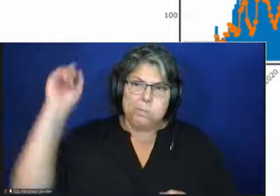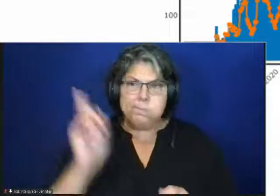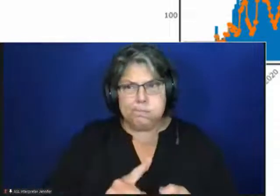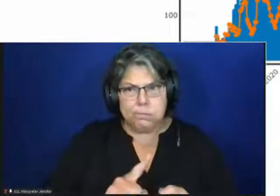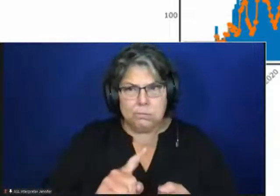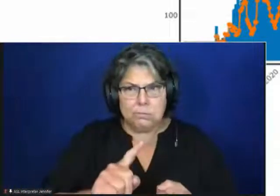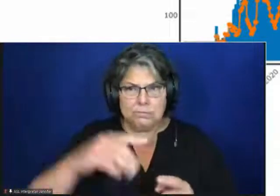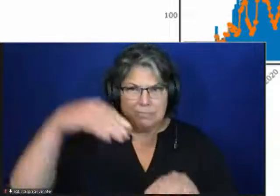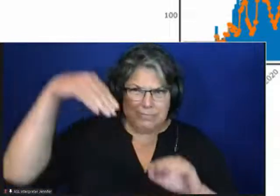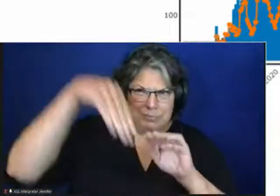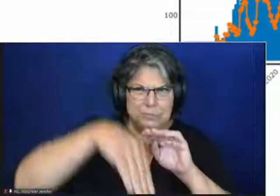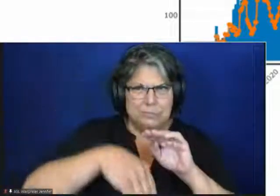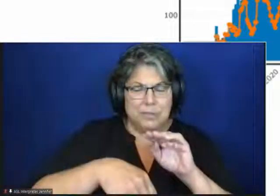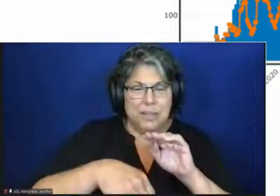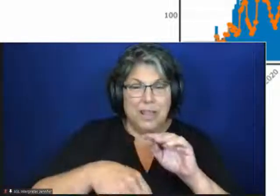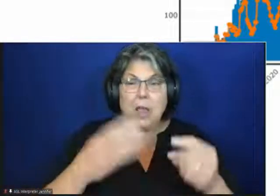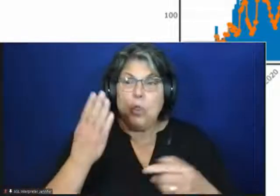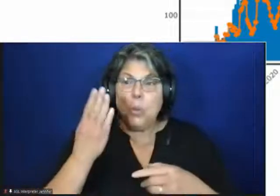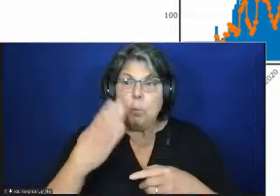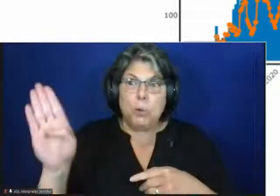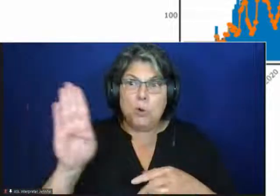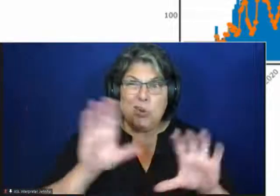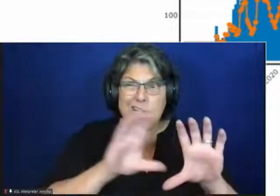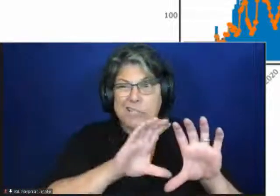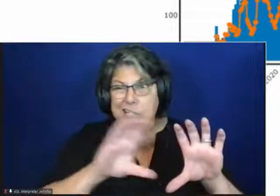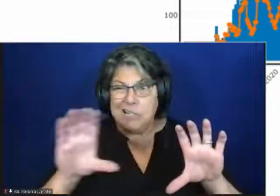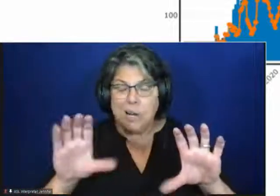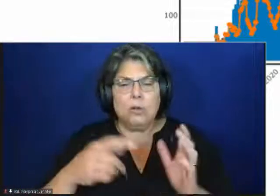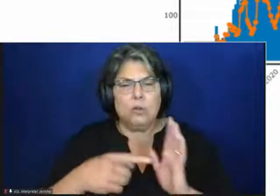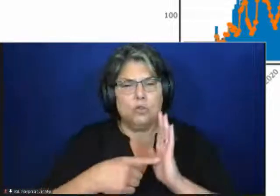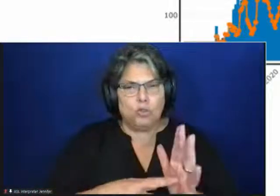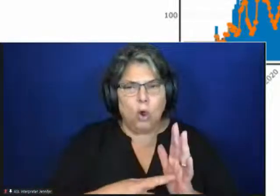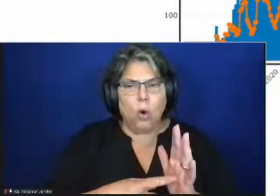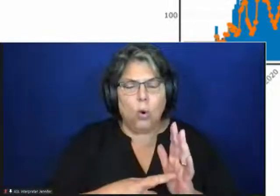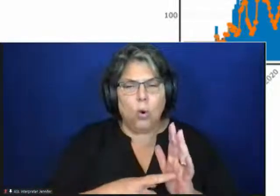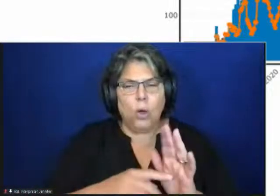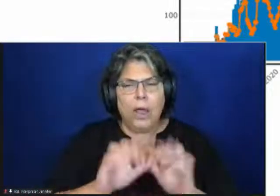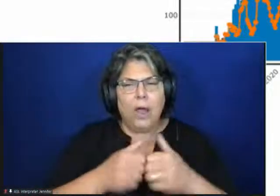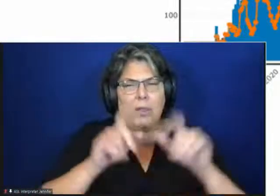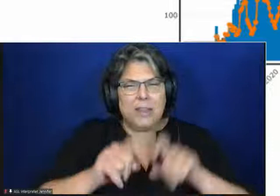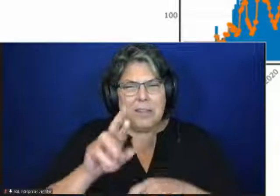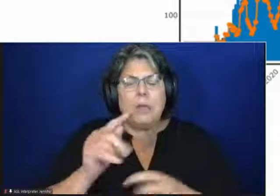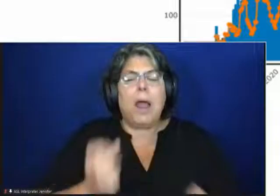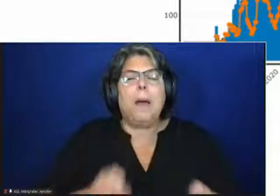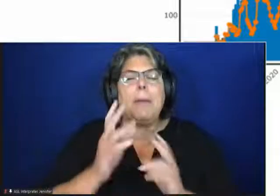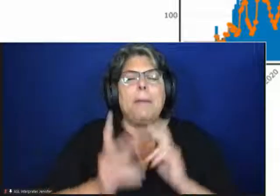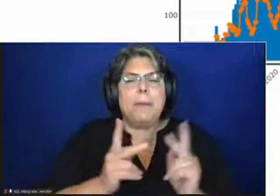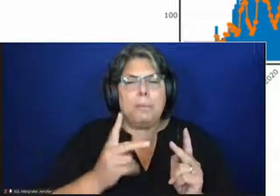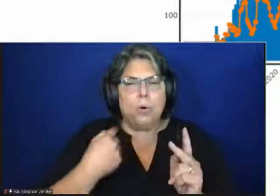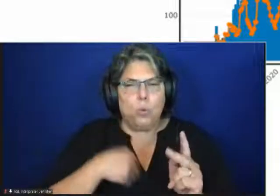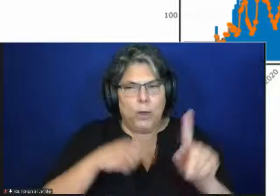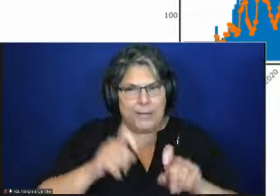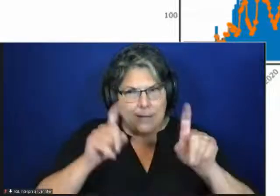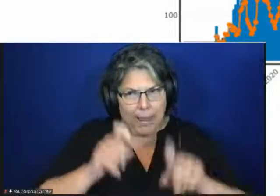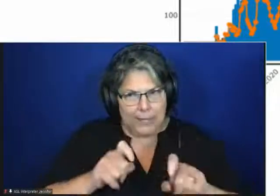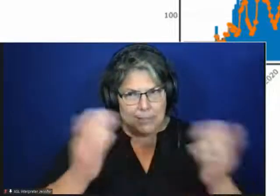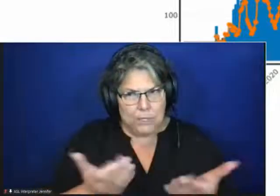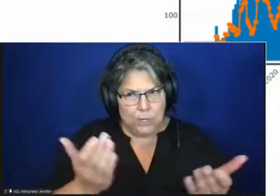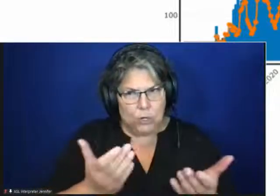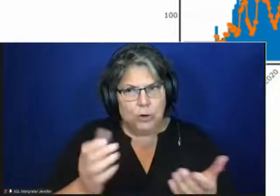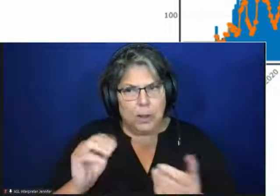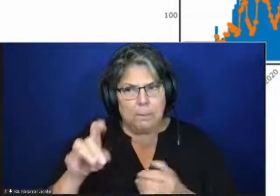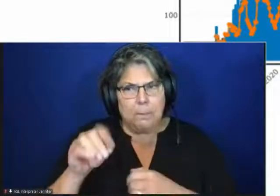also shows in the solid blue how the testing rate, the numbers of tests we're doing in the county, has also